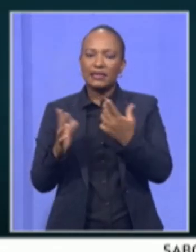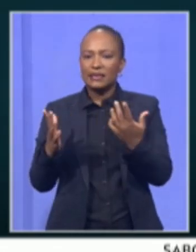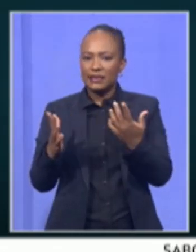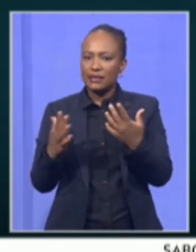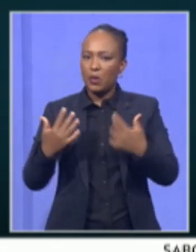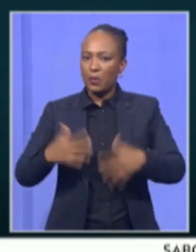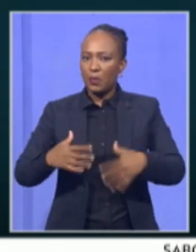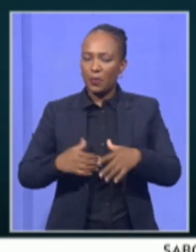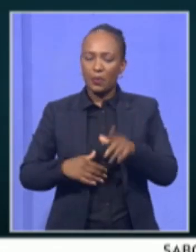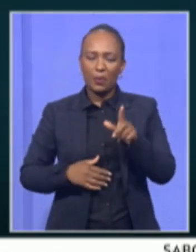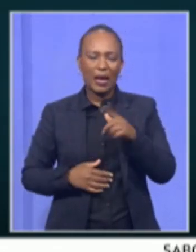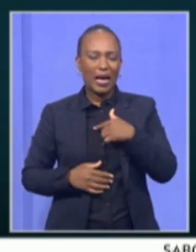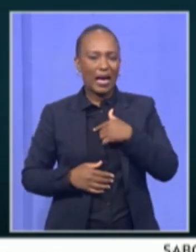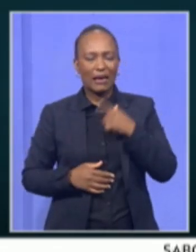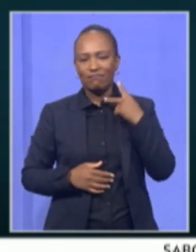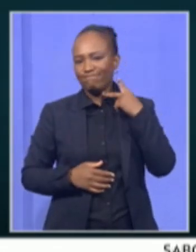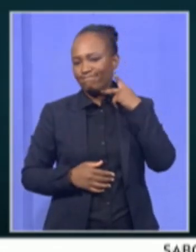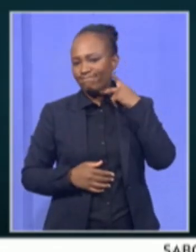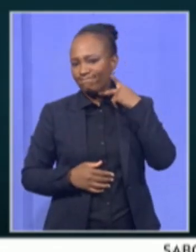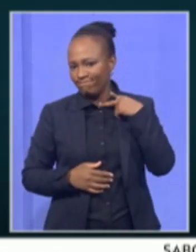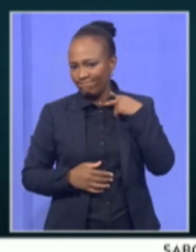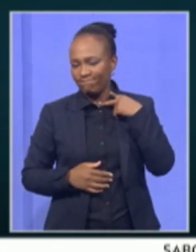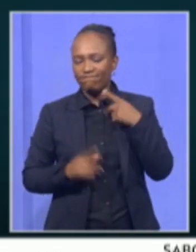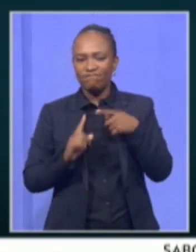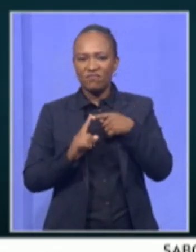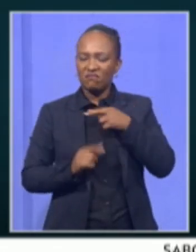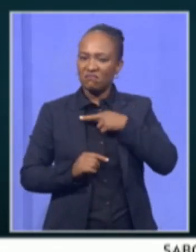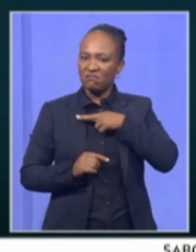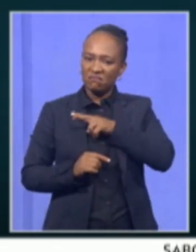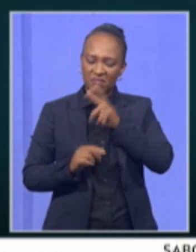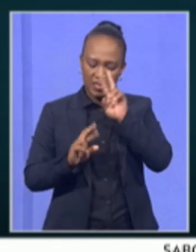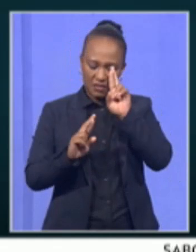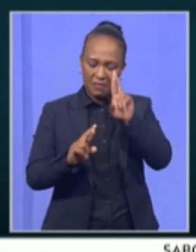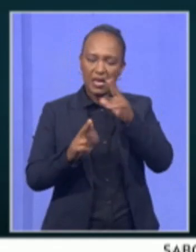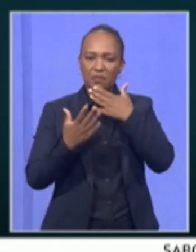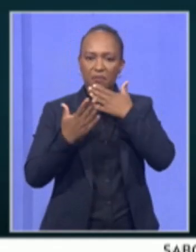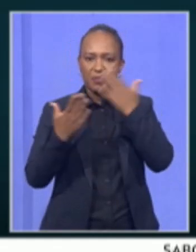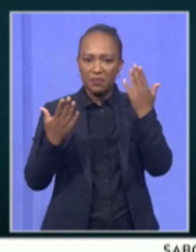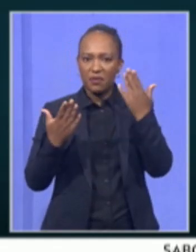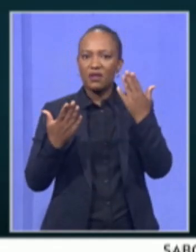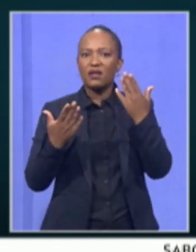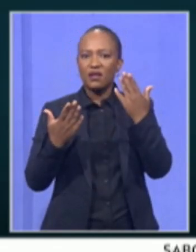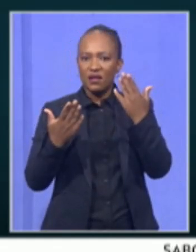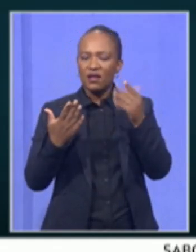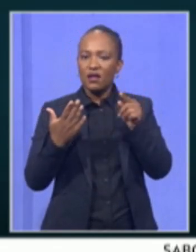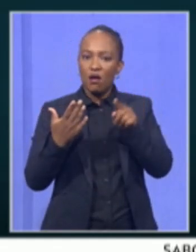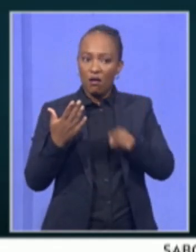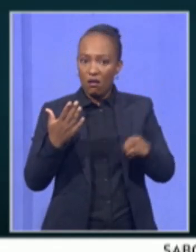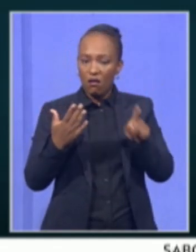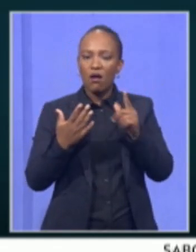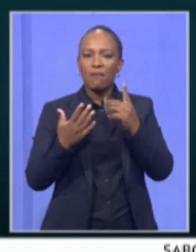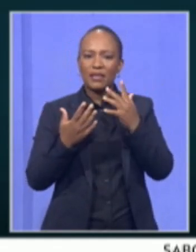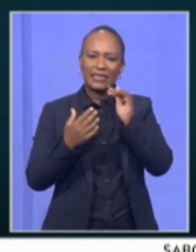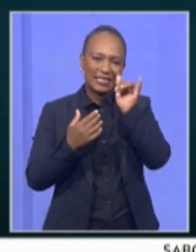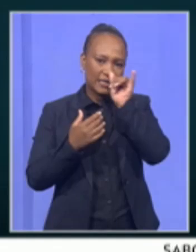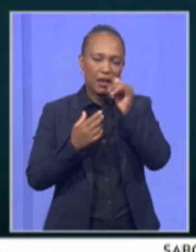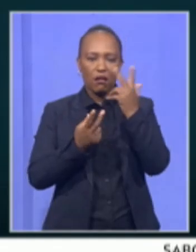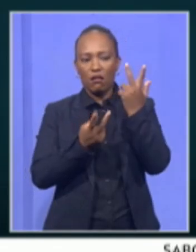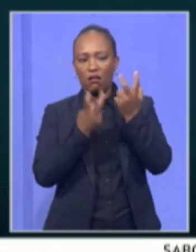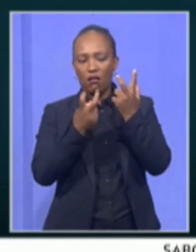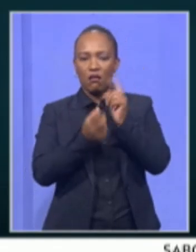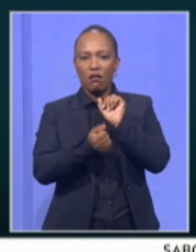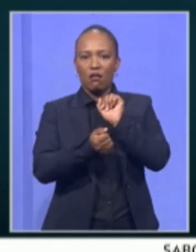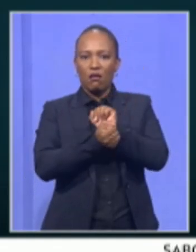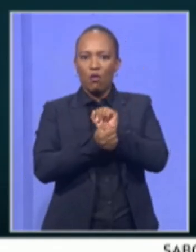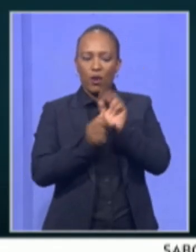tloga e le mahlabišadihlong le lenyatšo ga go tšewe magato bahlodi ba se ba golegwe gobane go se hlomphe